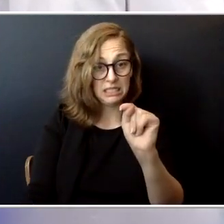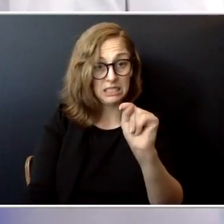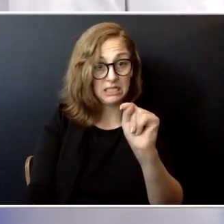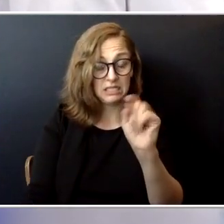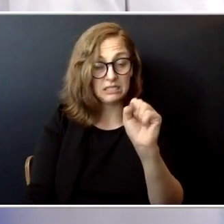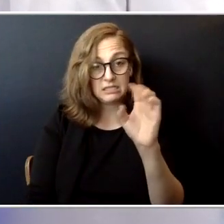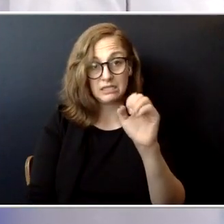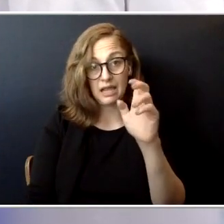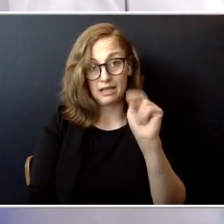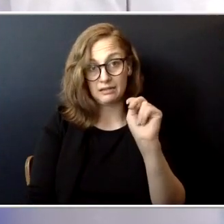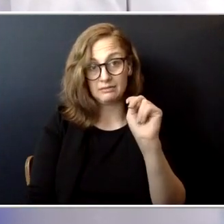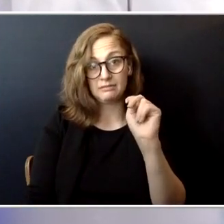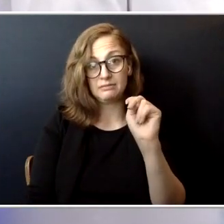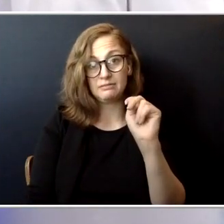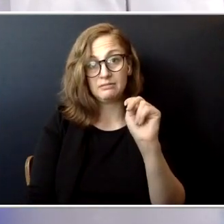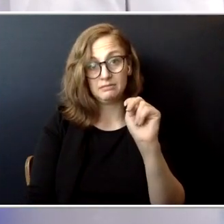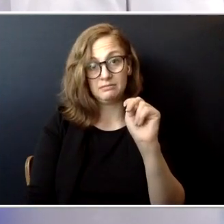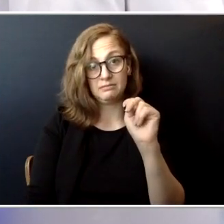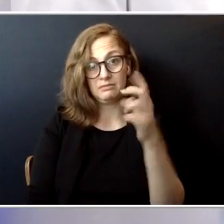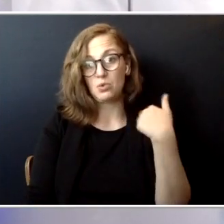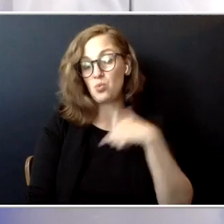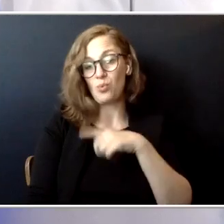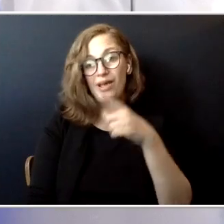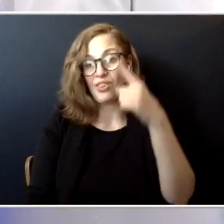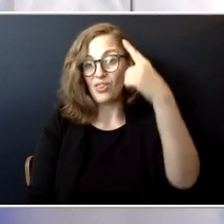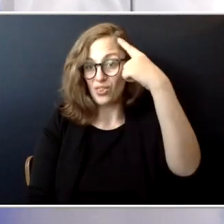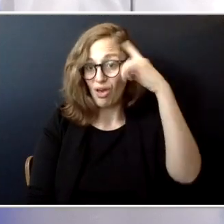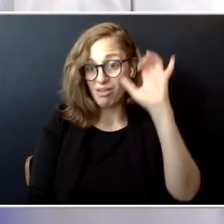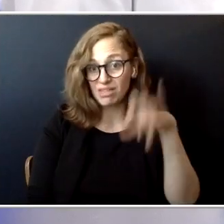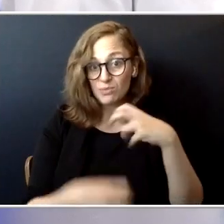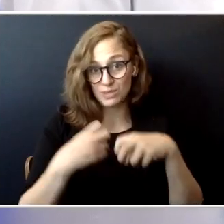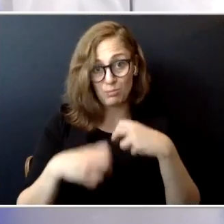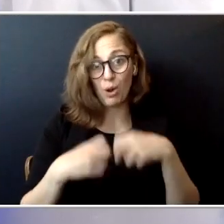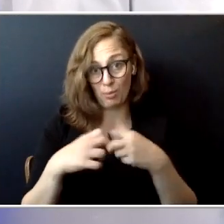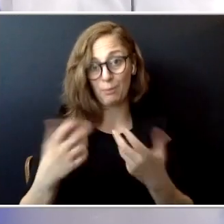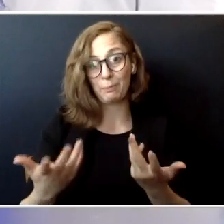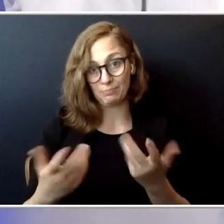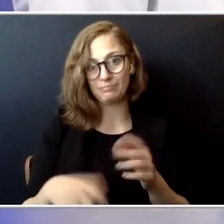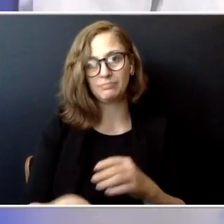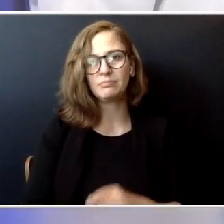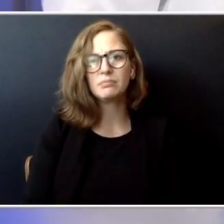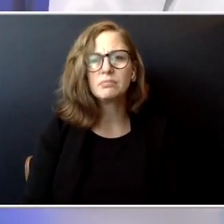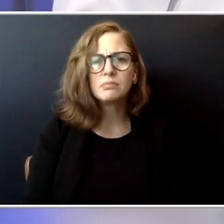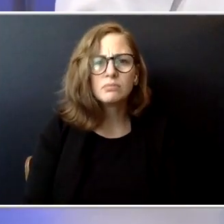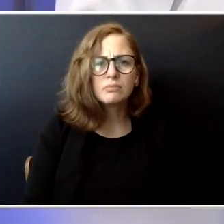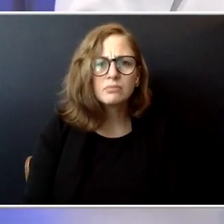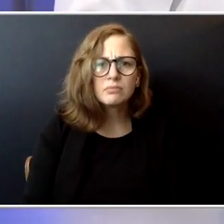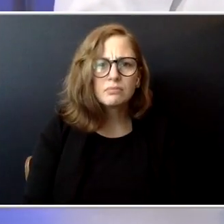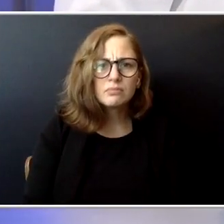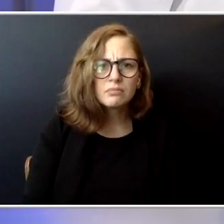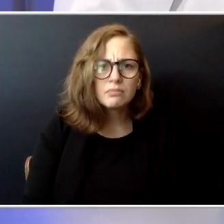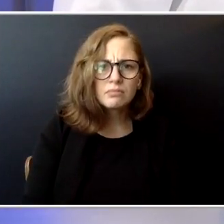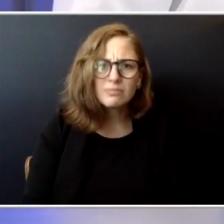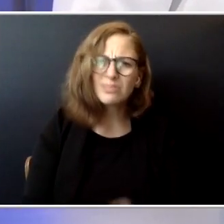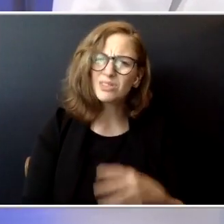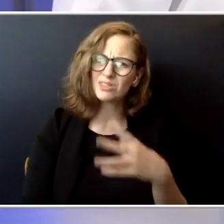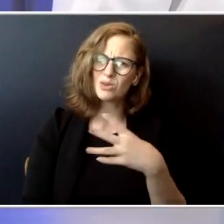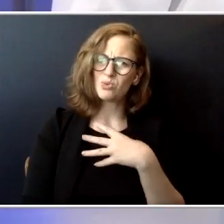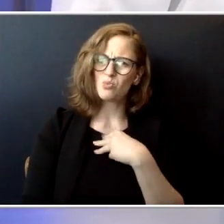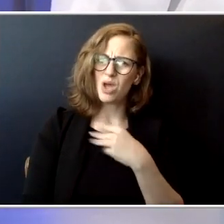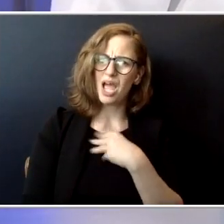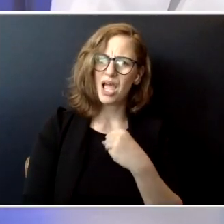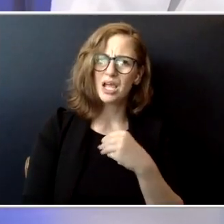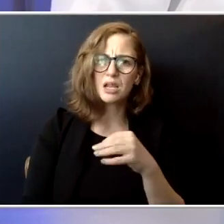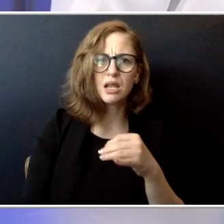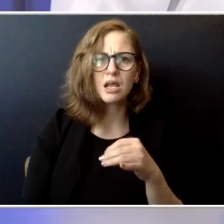primary candidate. We thought that was the problem, and it was on that right side. The white bubble that we see moving? This small little, and